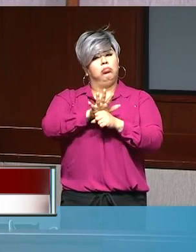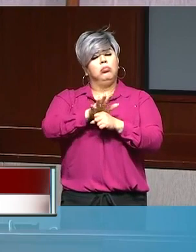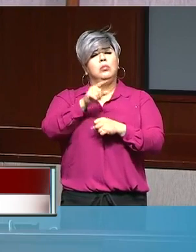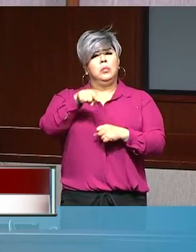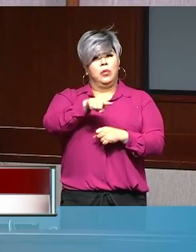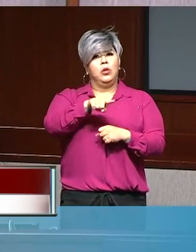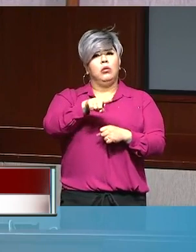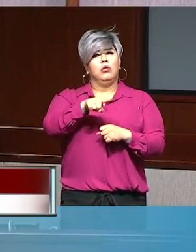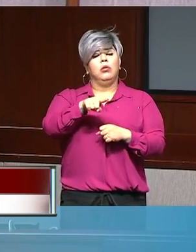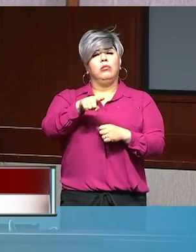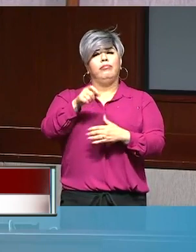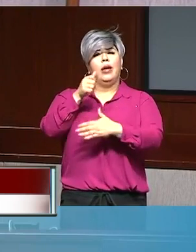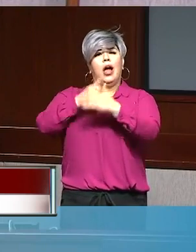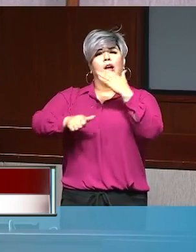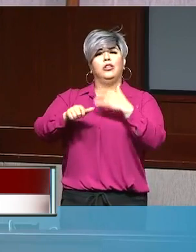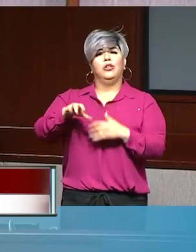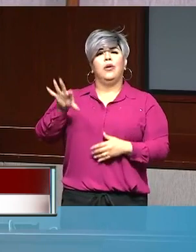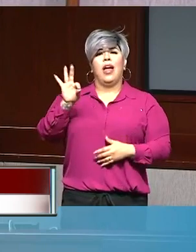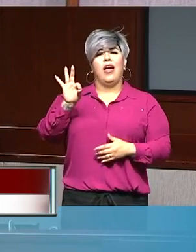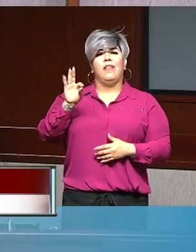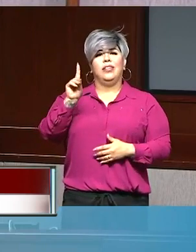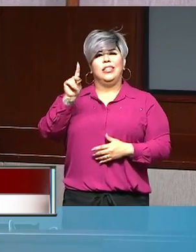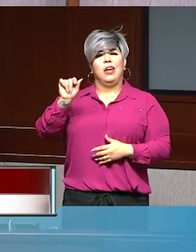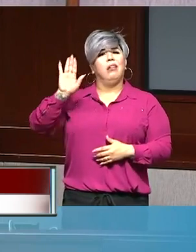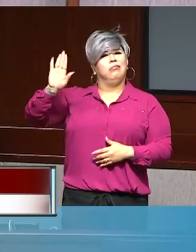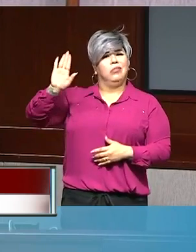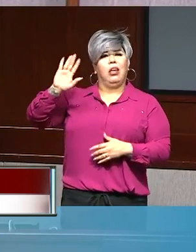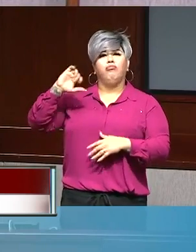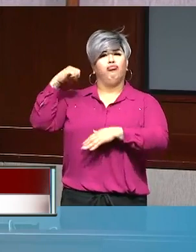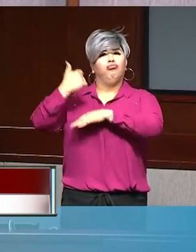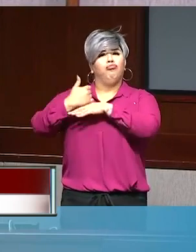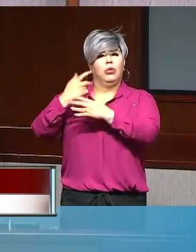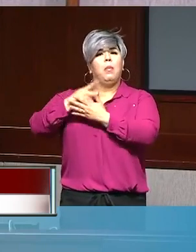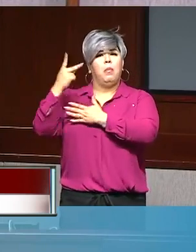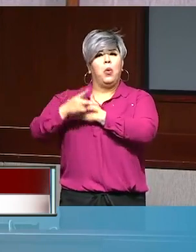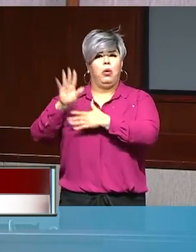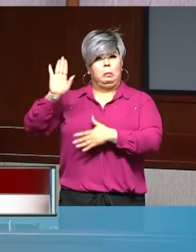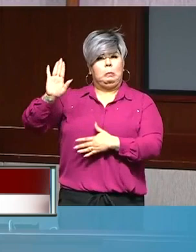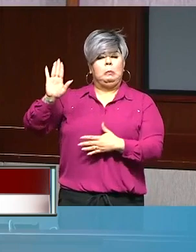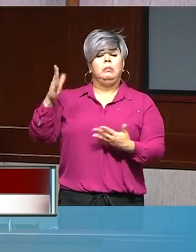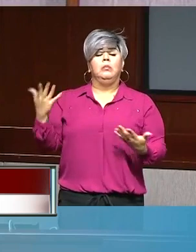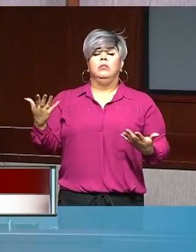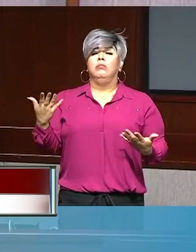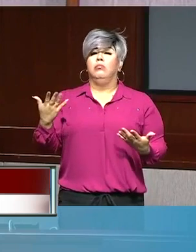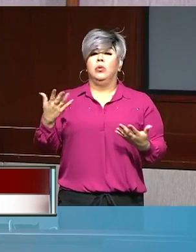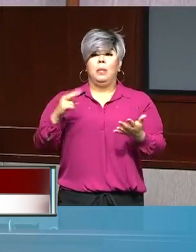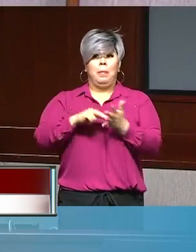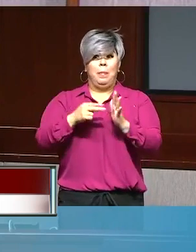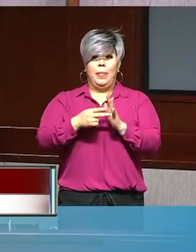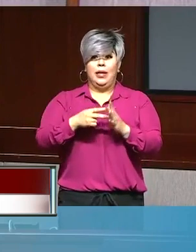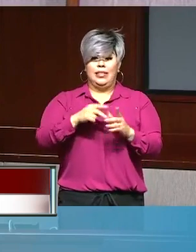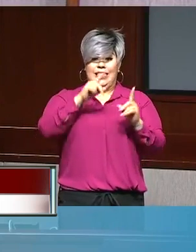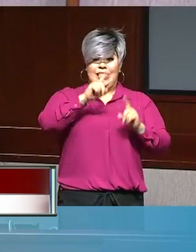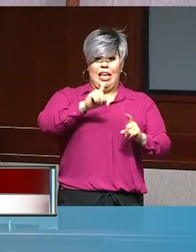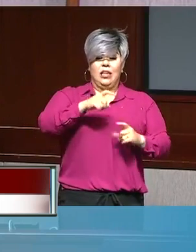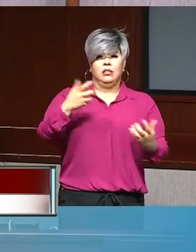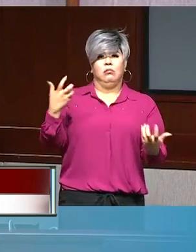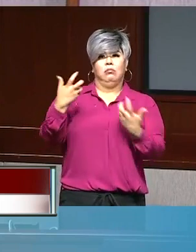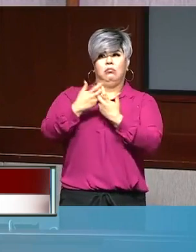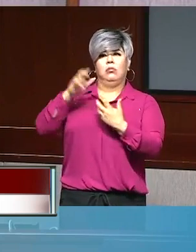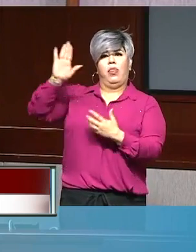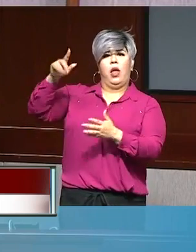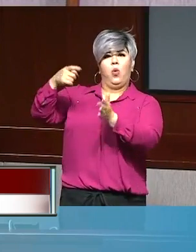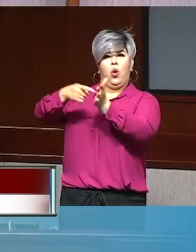of the FDA's Emergency Use Authorization program and process. So all of them have met certain metrics in order